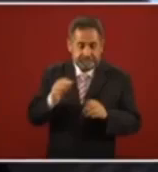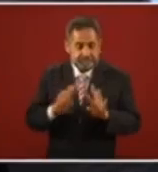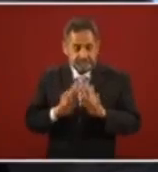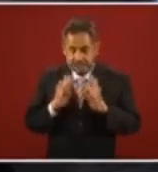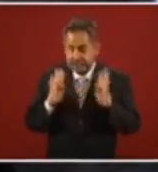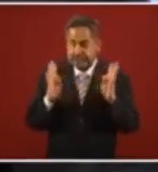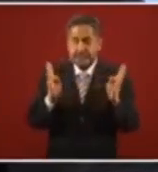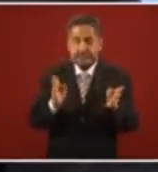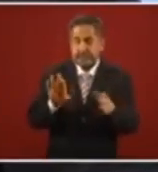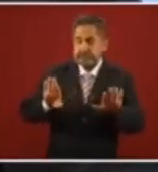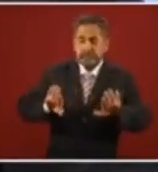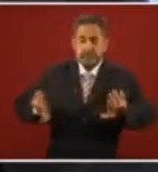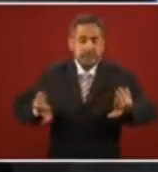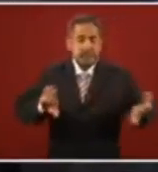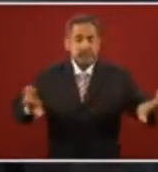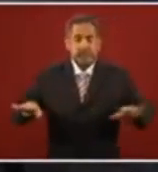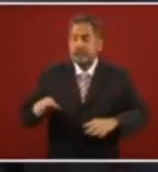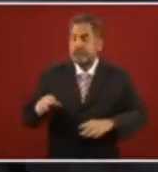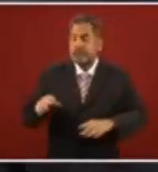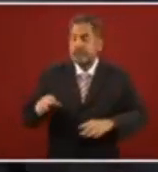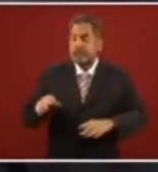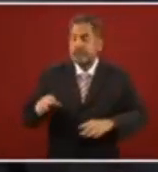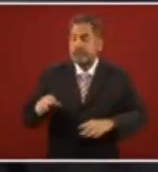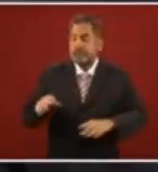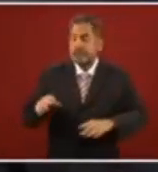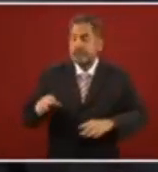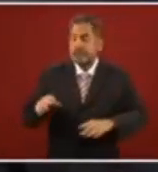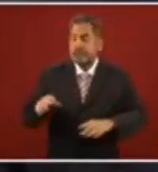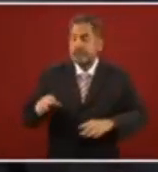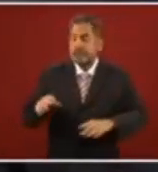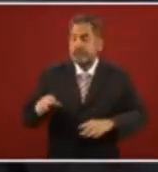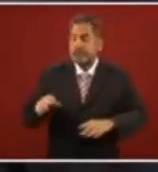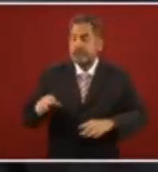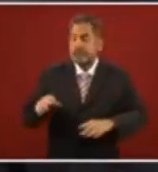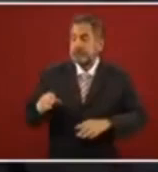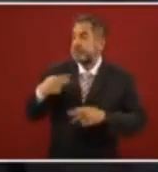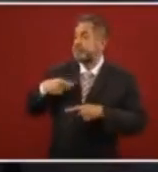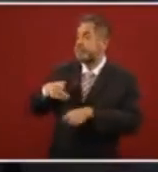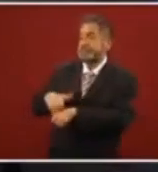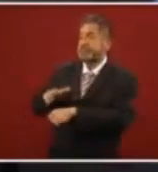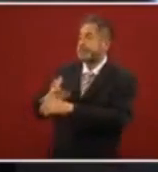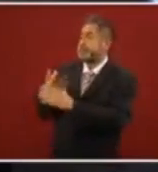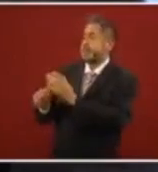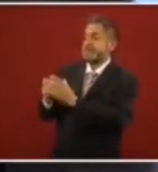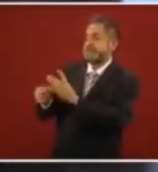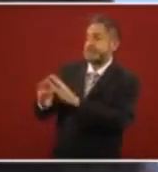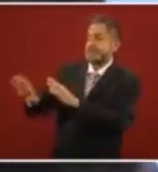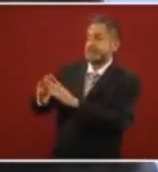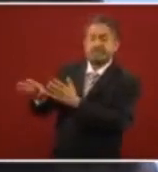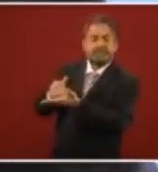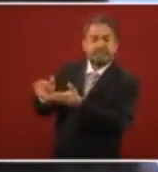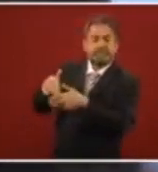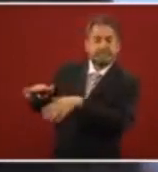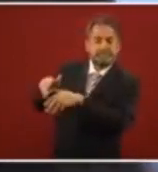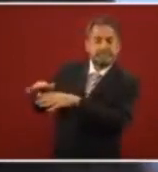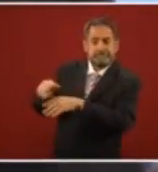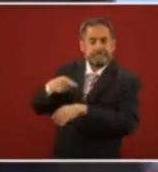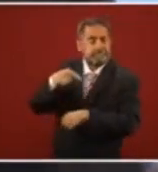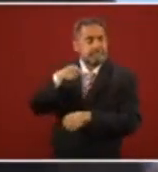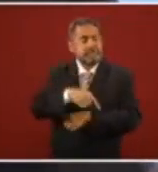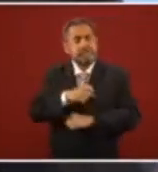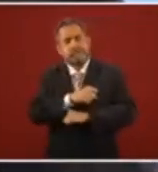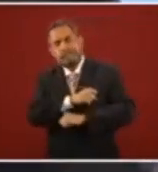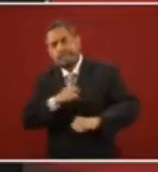alarm... ...hacemos una... ...evacuación... comien... ...and we... ...evacuate... ...es un proceso... ...de ubicación... ...del punto de